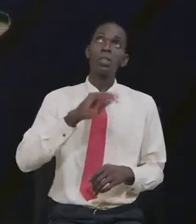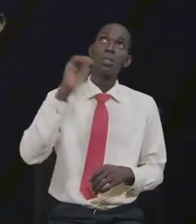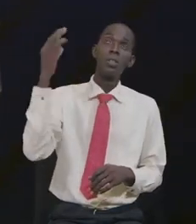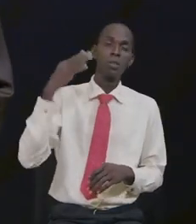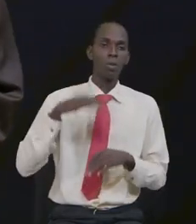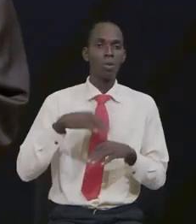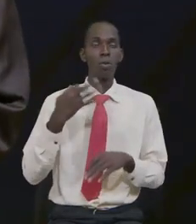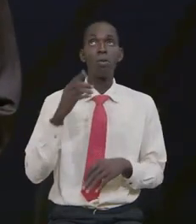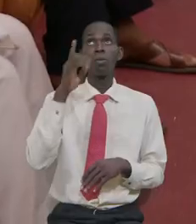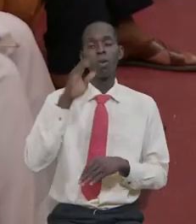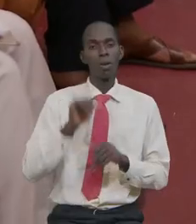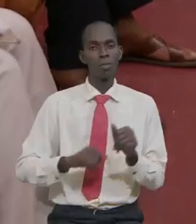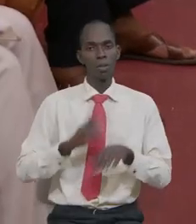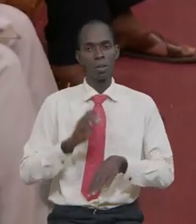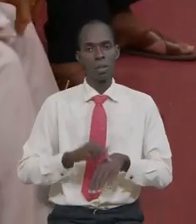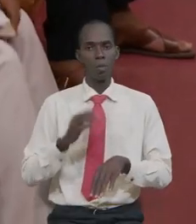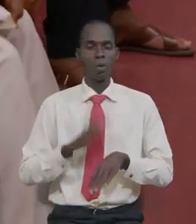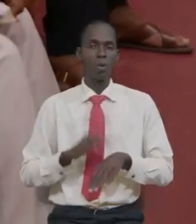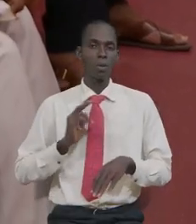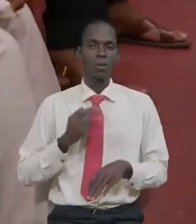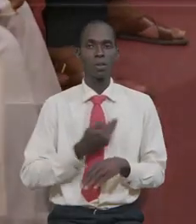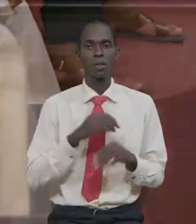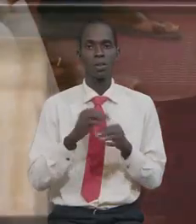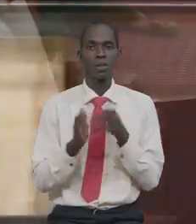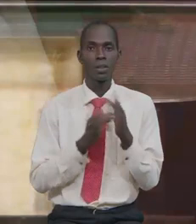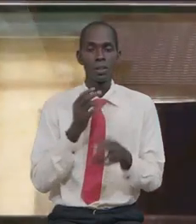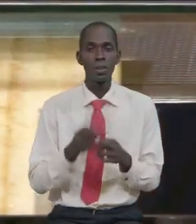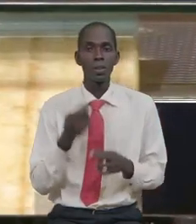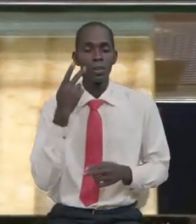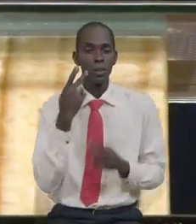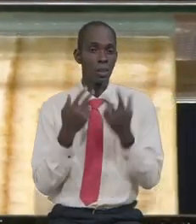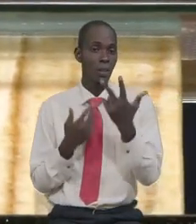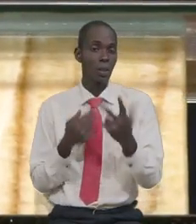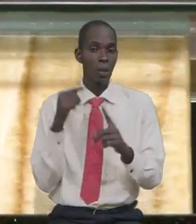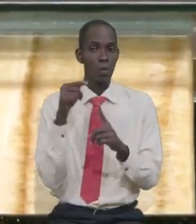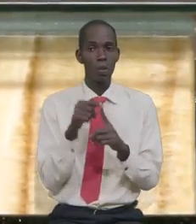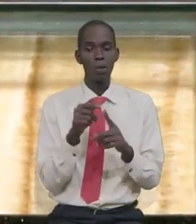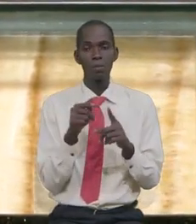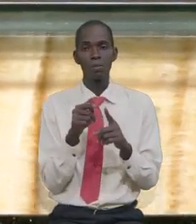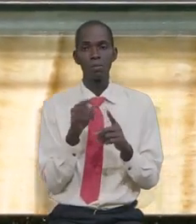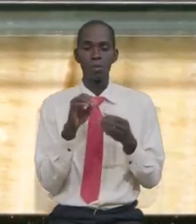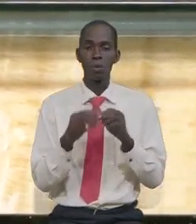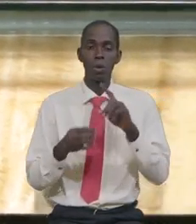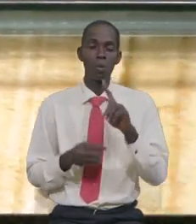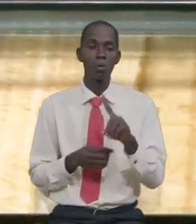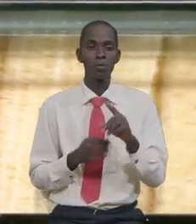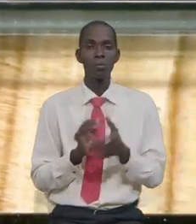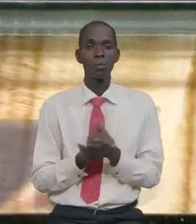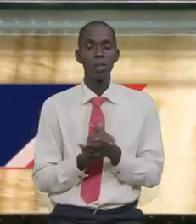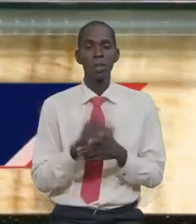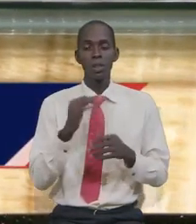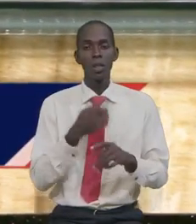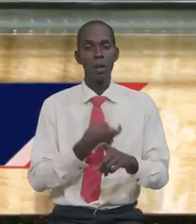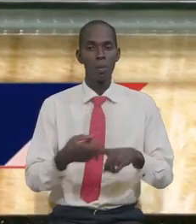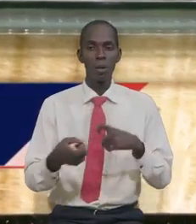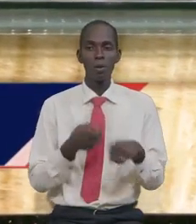in Jesus' name. We're looking at 3 points as we look at the passage of today. Number one is the